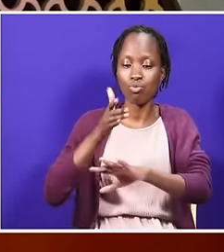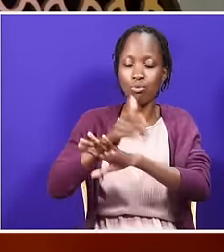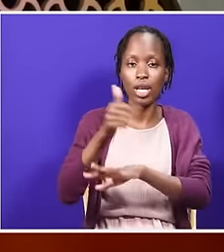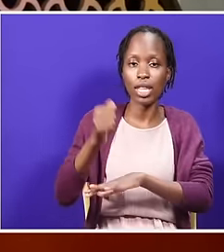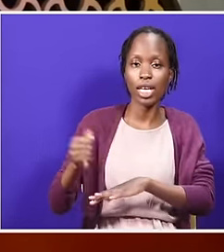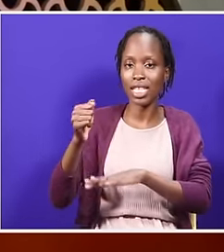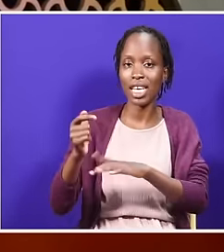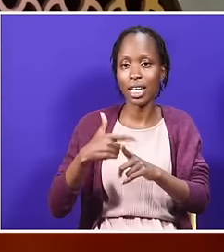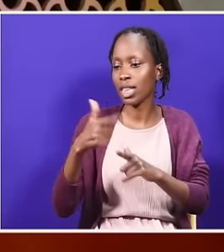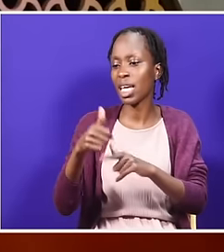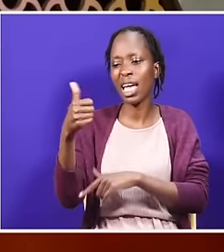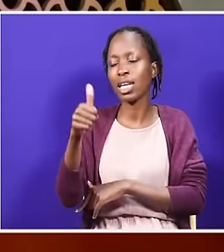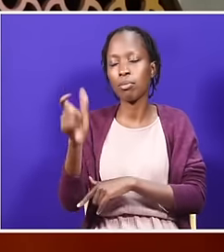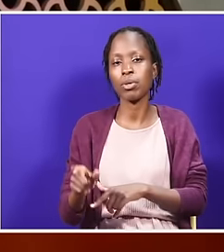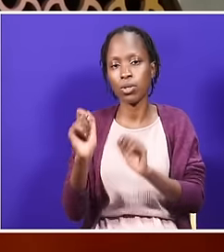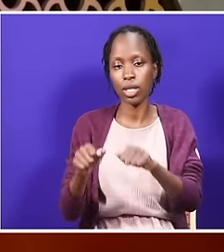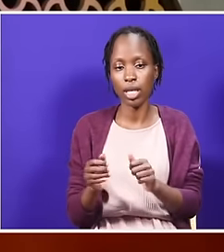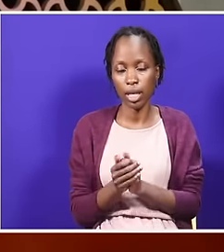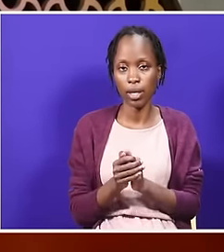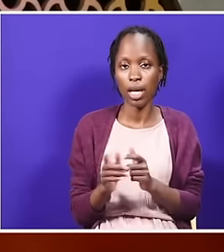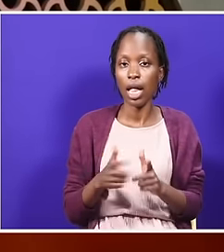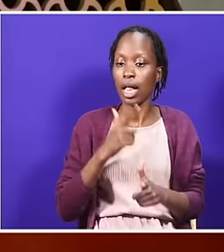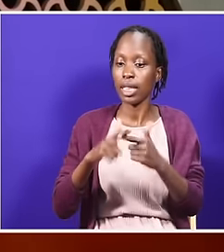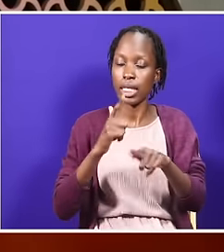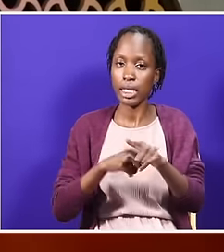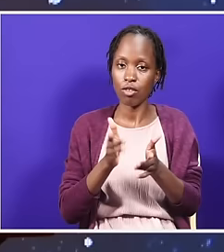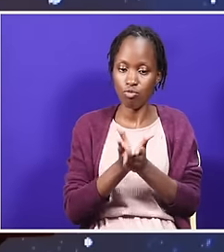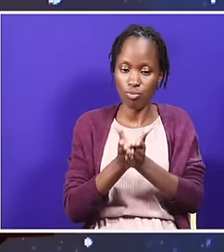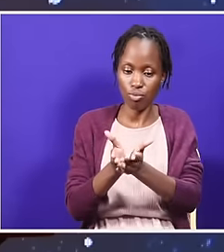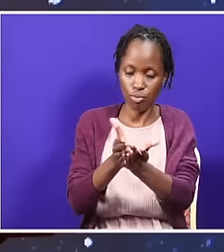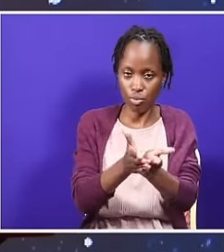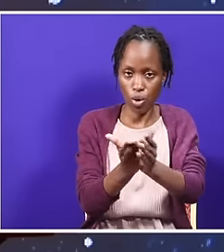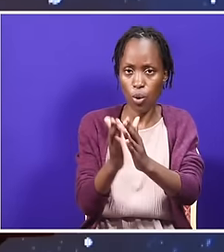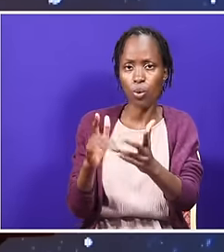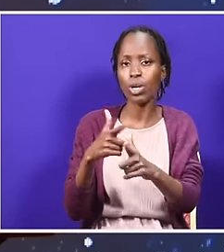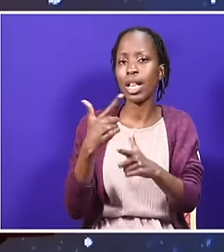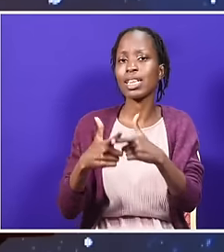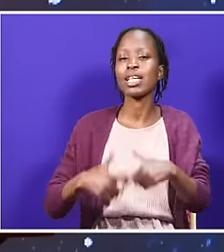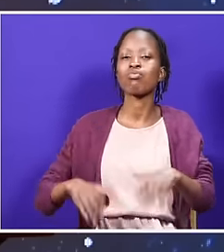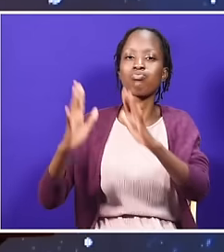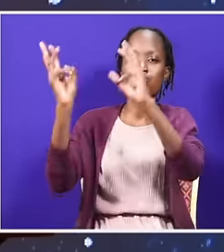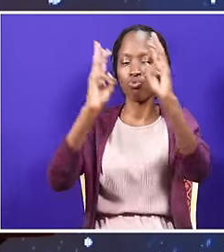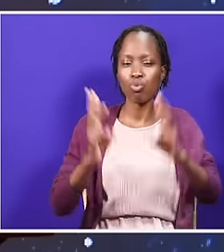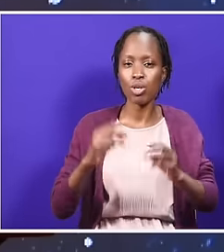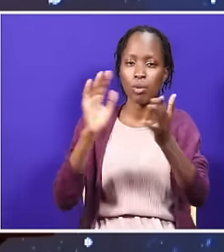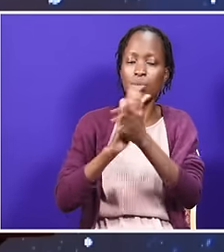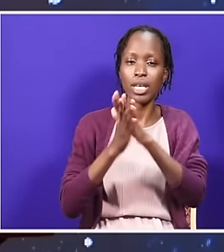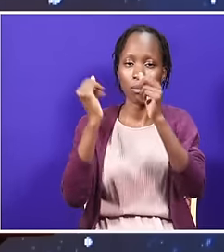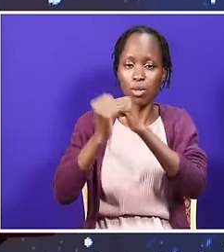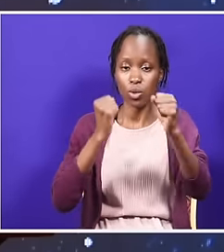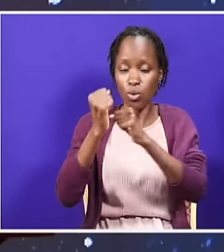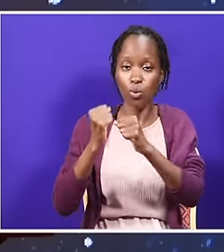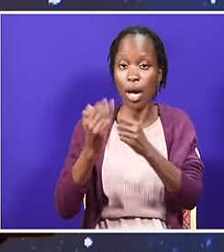there. And there arose a fierce gale of wind, and the waves were breaking over the boat so much that the boat was